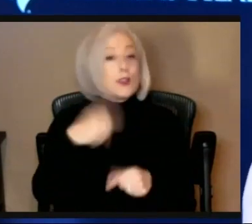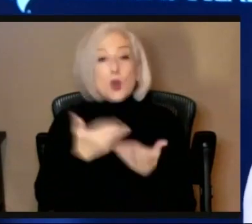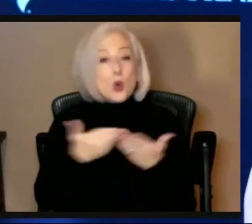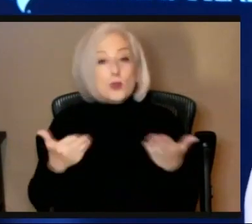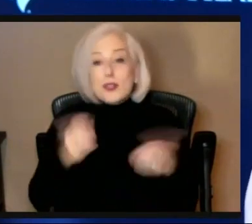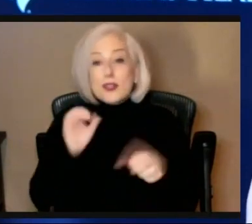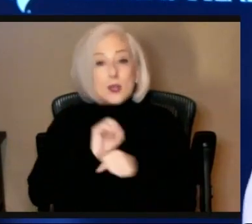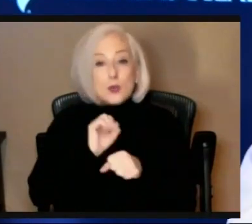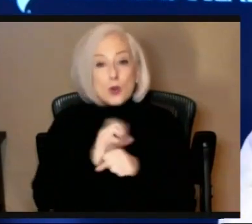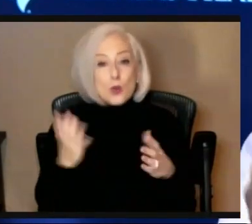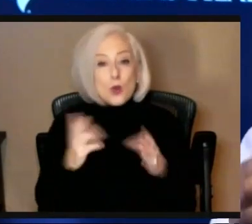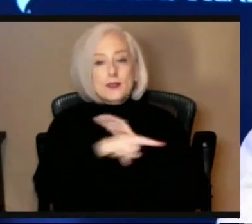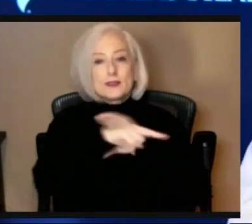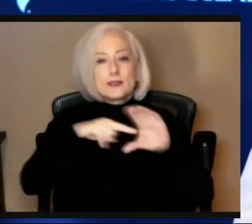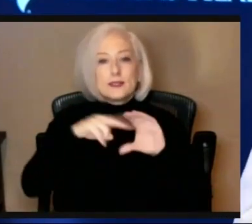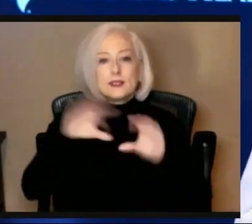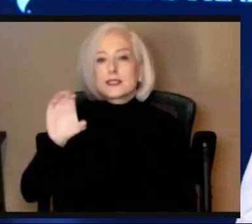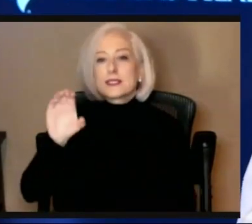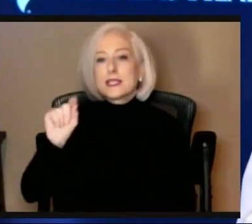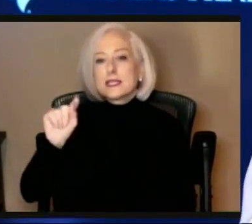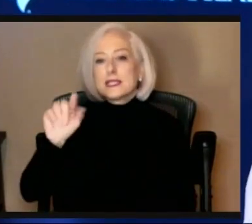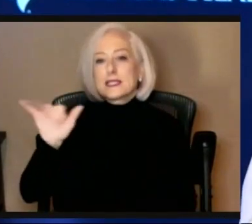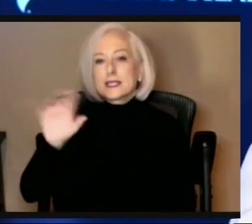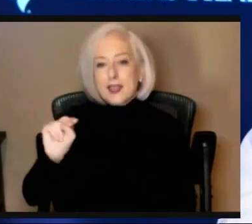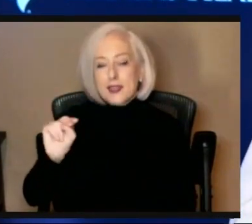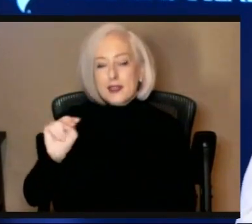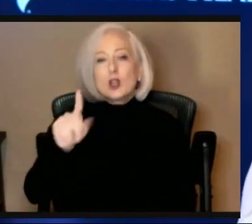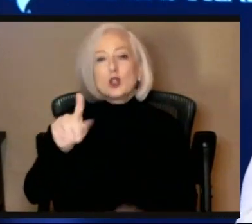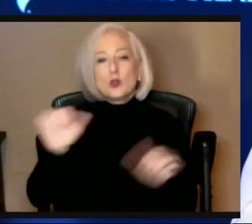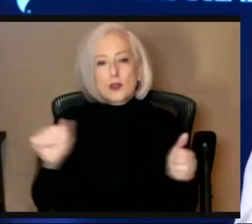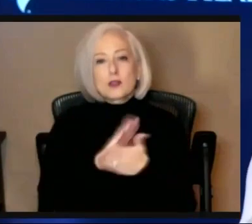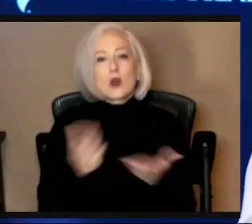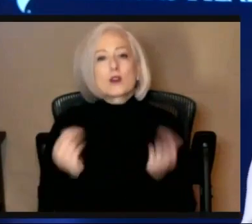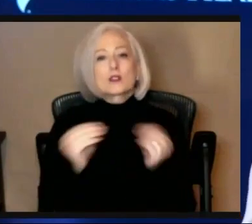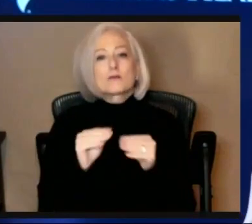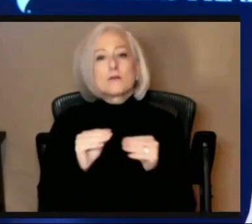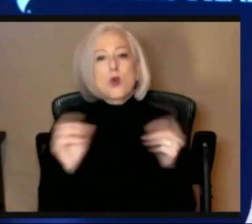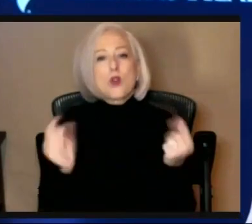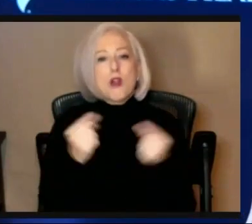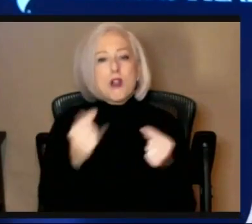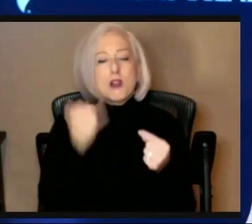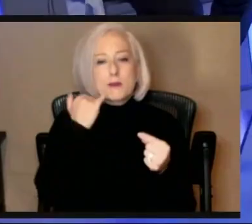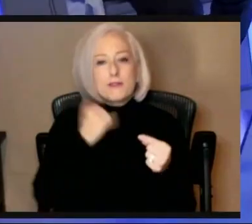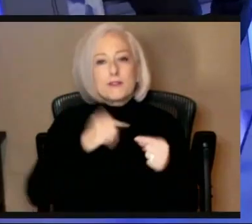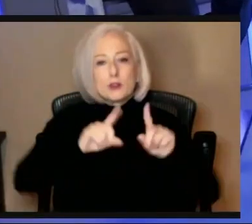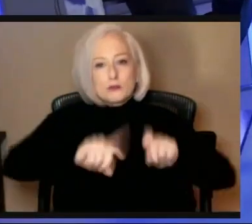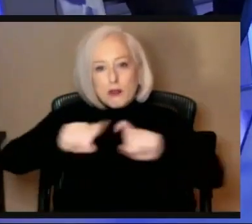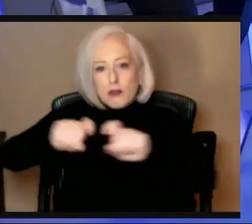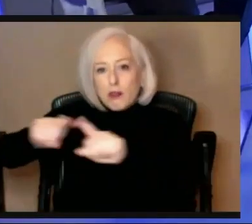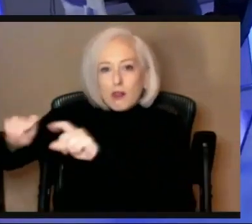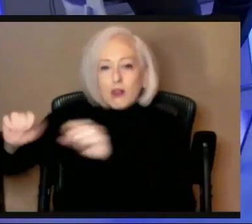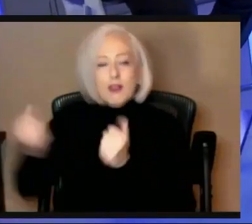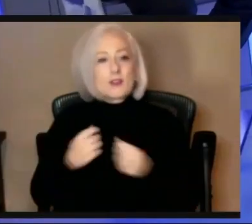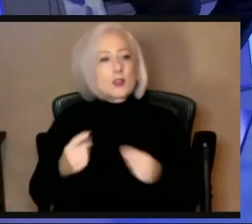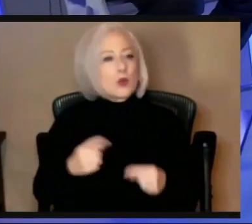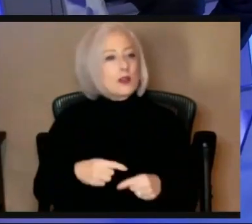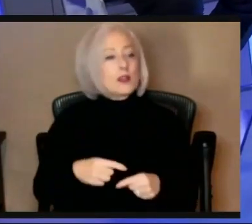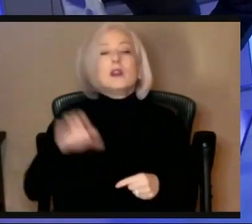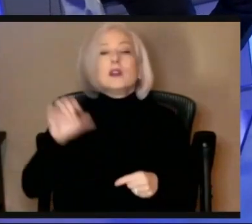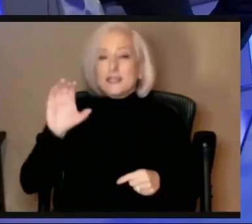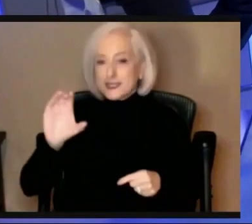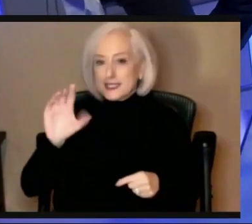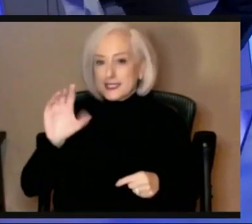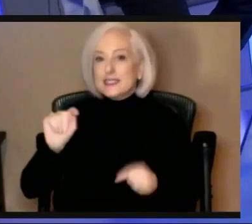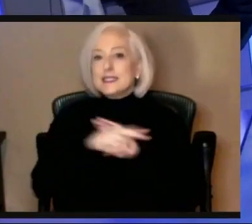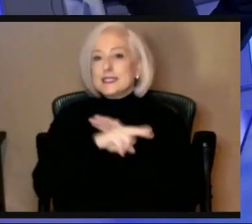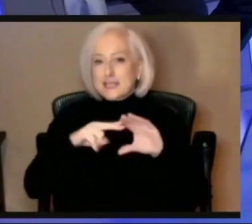But you can potentially cause more harm if you start screening everybody. Because that CT has radiation by itself, Sure. and that radiation could do damage